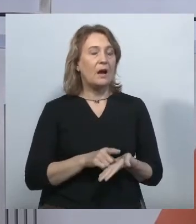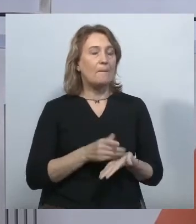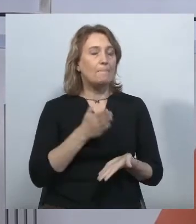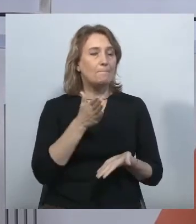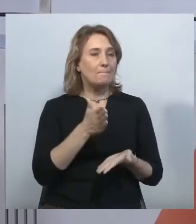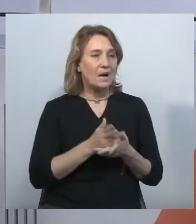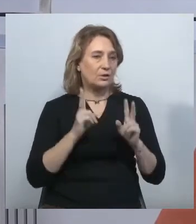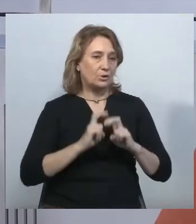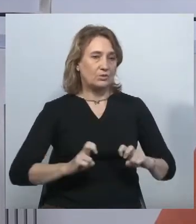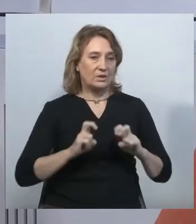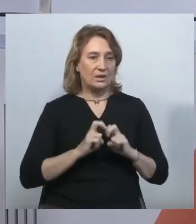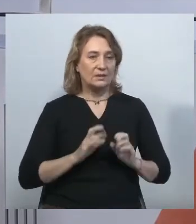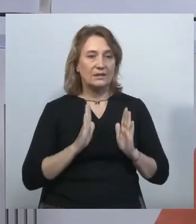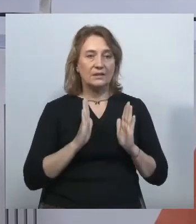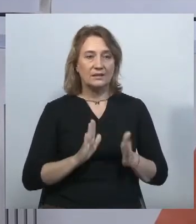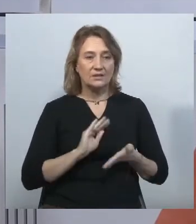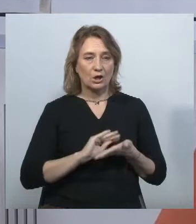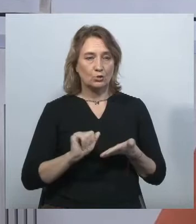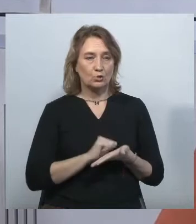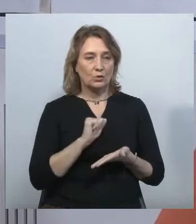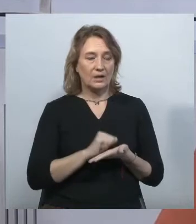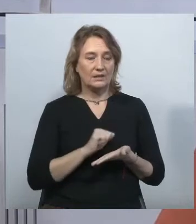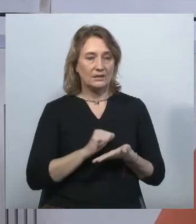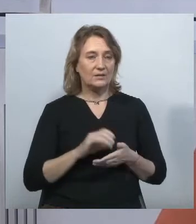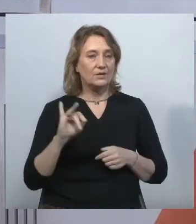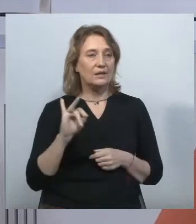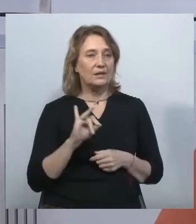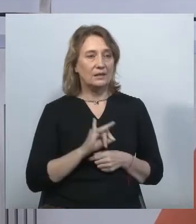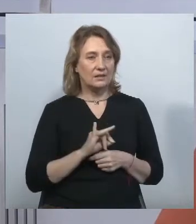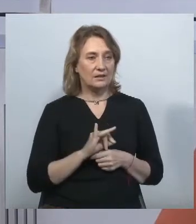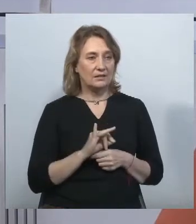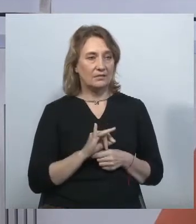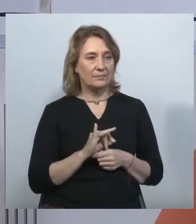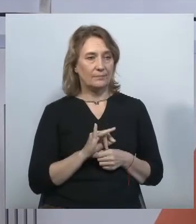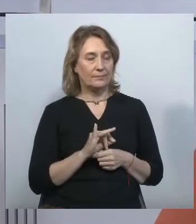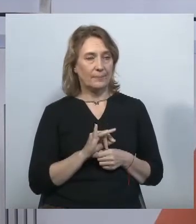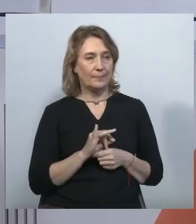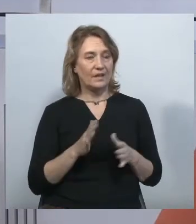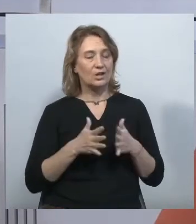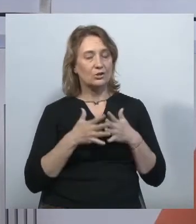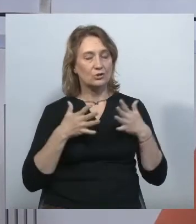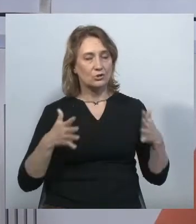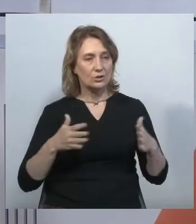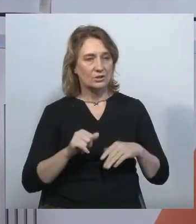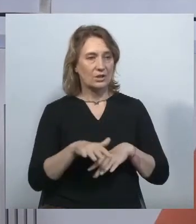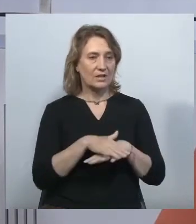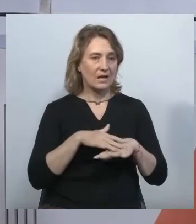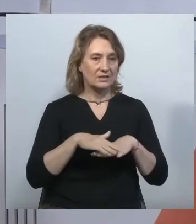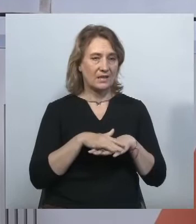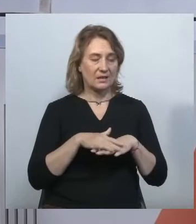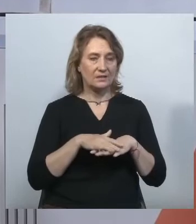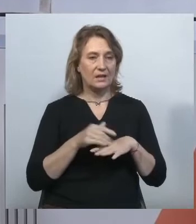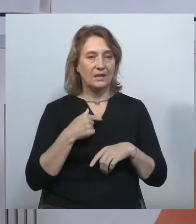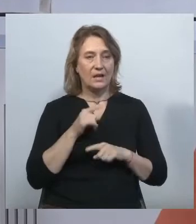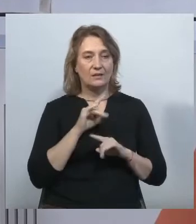self-regulatory organizations have to see as a target audience not only journalists but wider circles of people. Yes,